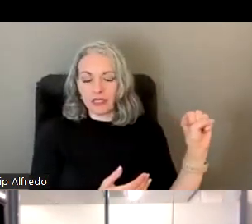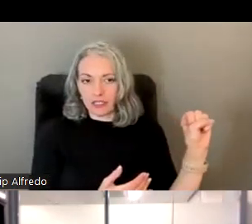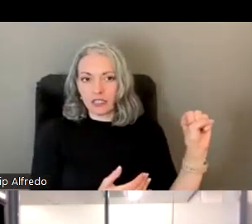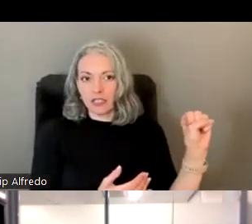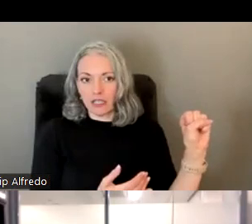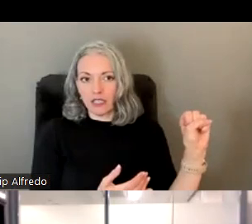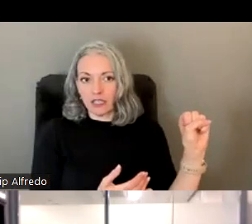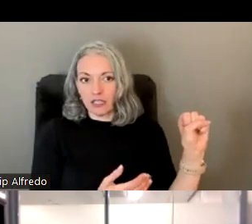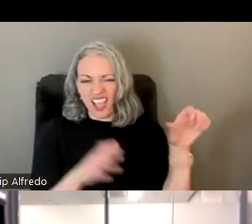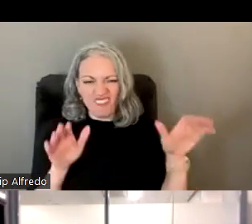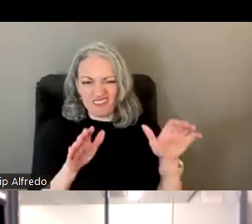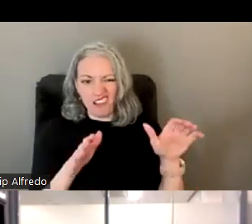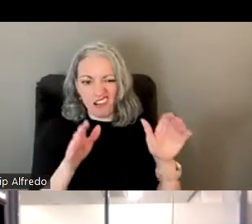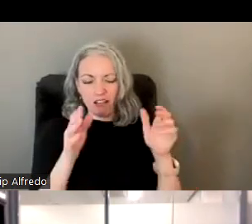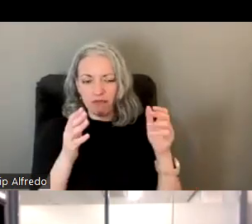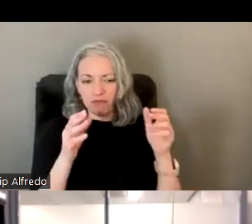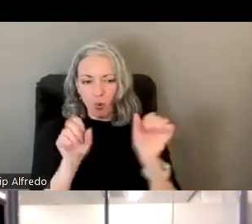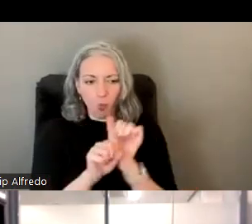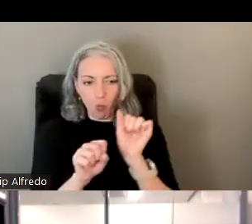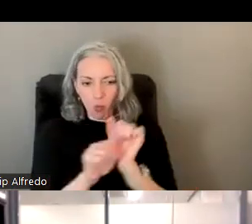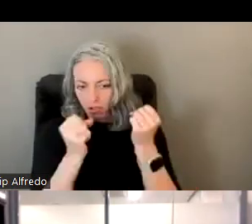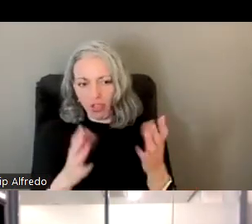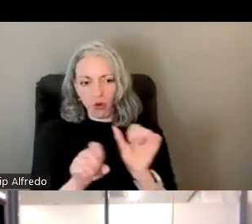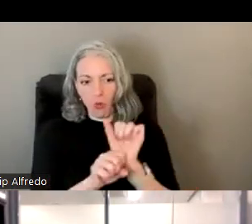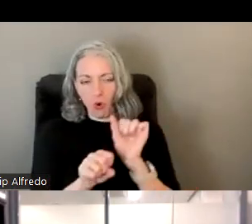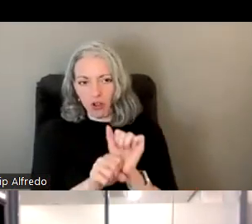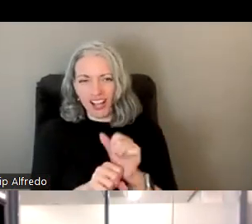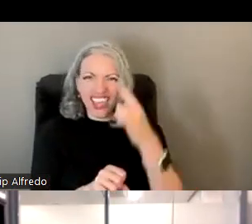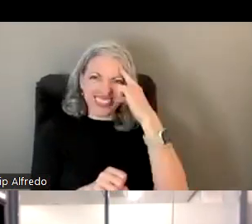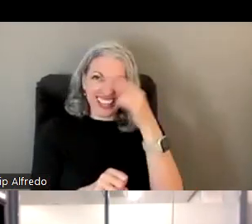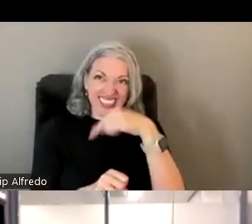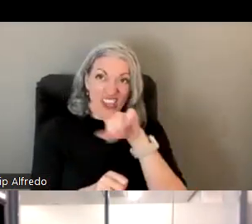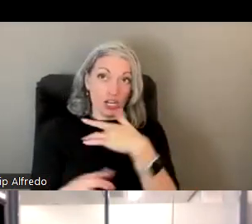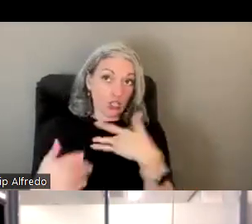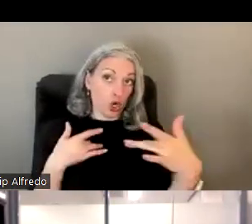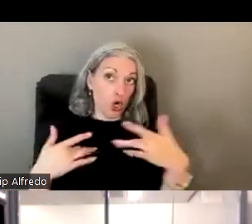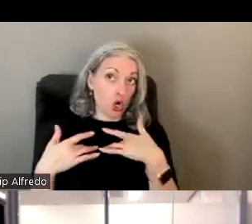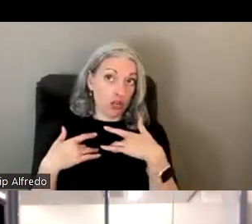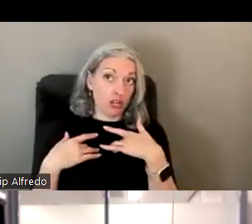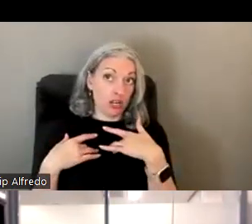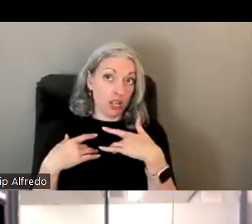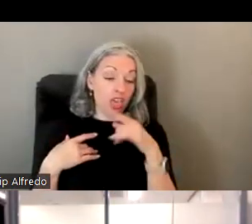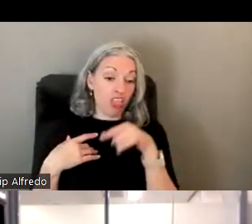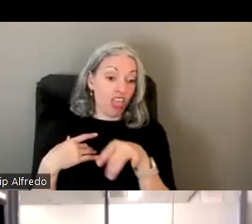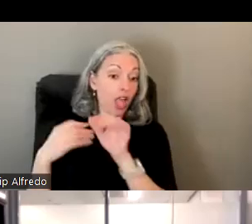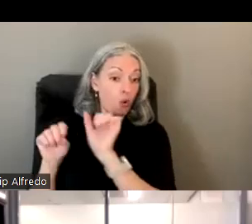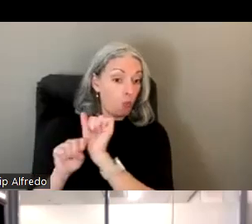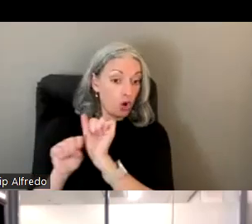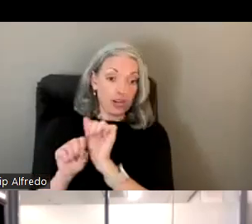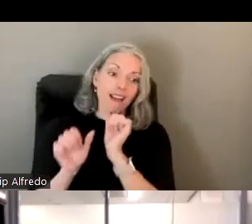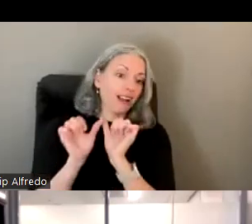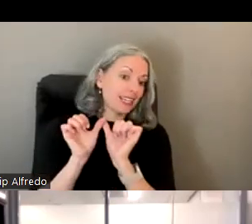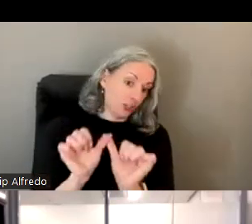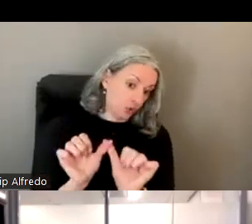you know, have done a lot of work. And I think the worry that the work they've done will then not be able to continue, and that